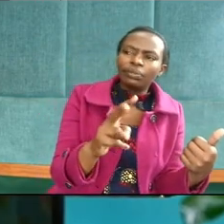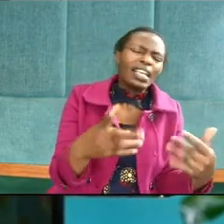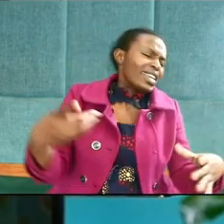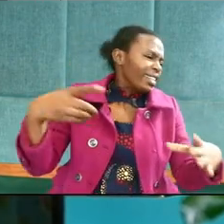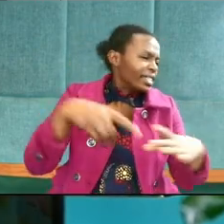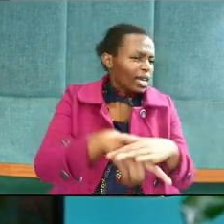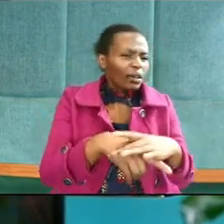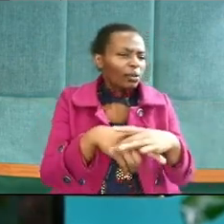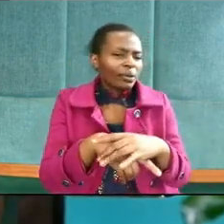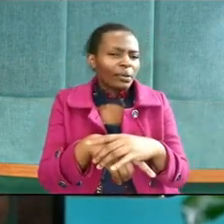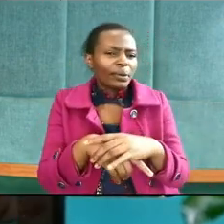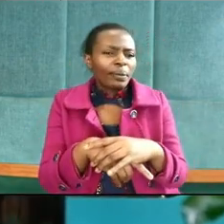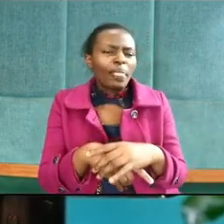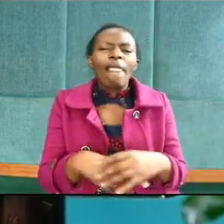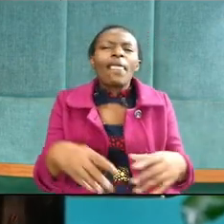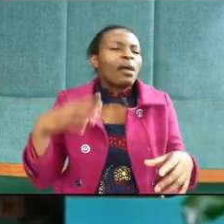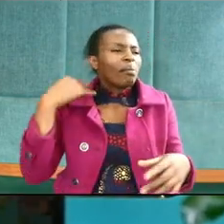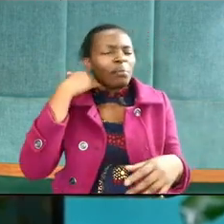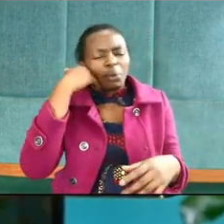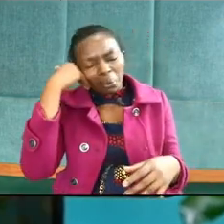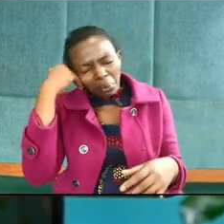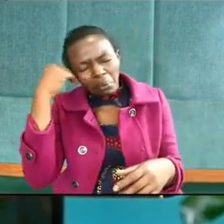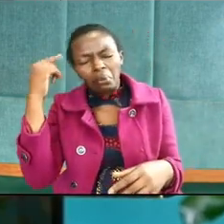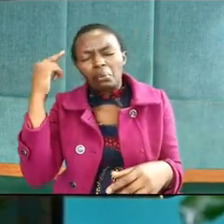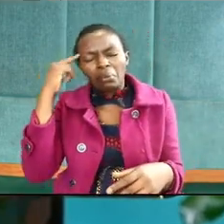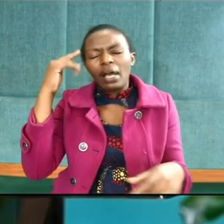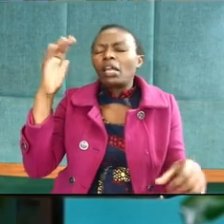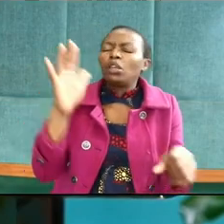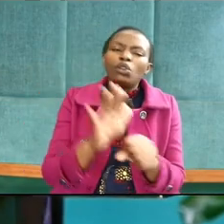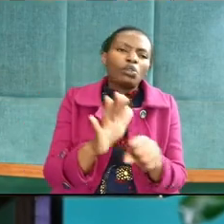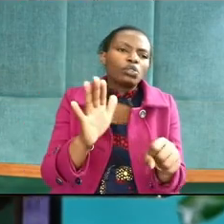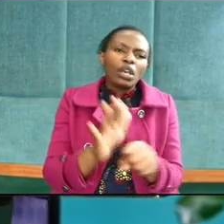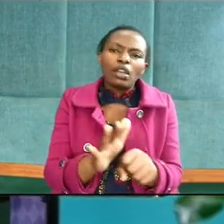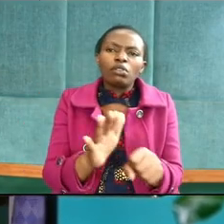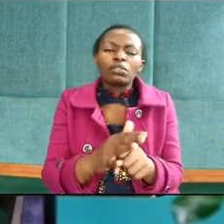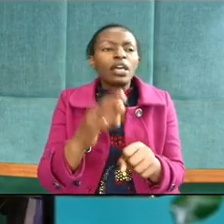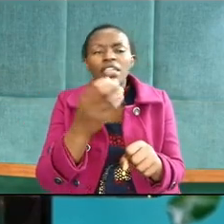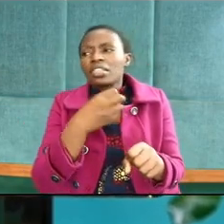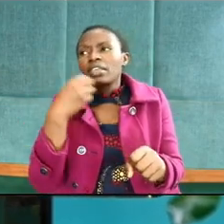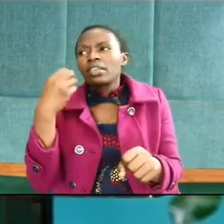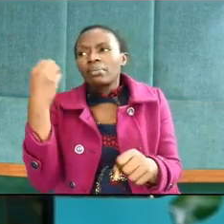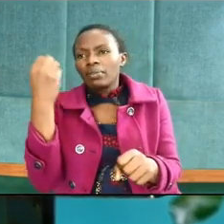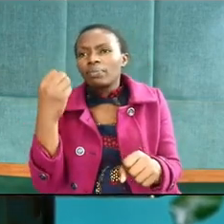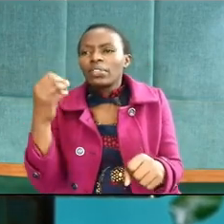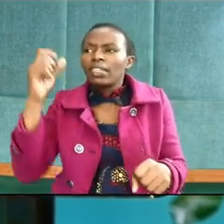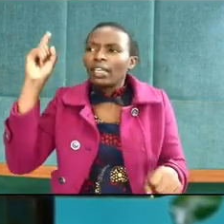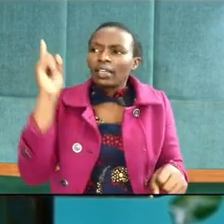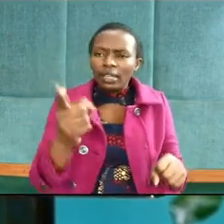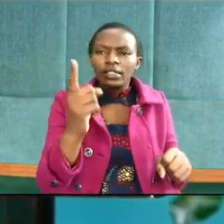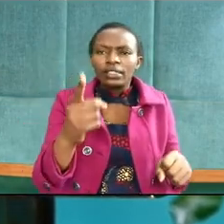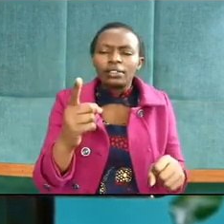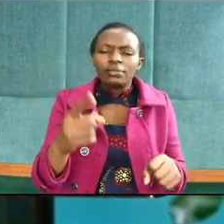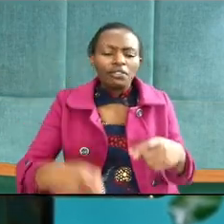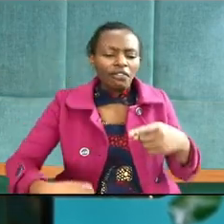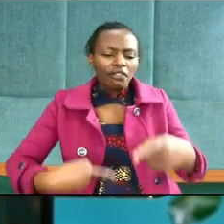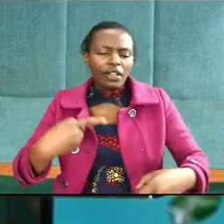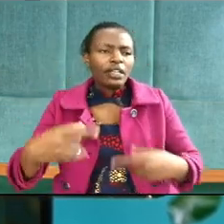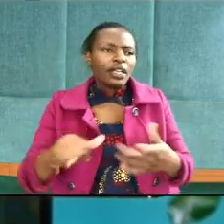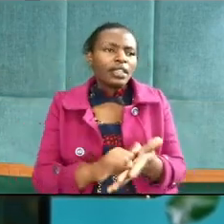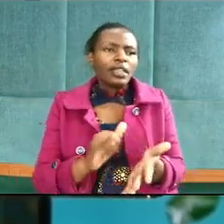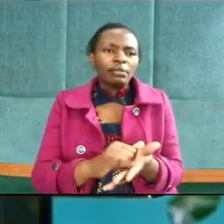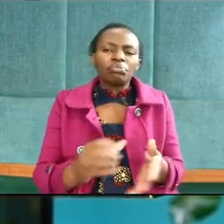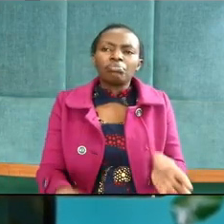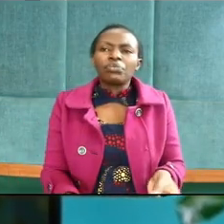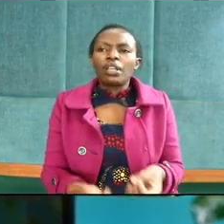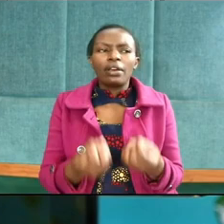internal loneliness, there can be mental distresses and the guilty feelings that may arise, that may